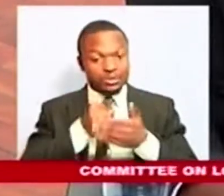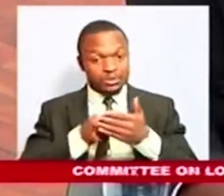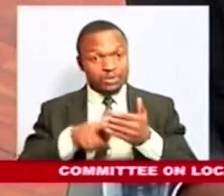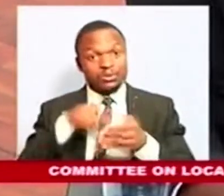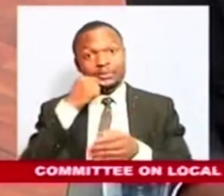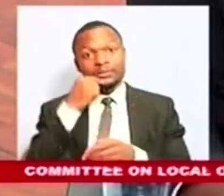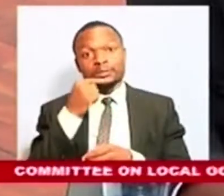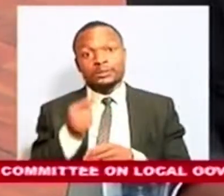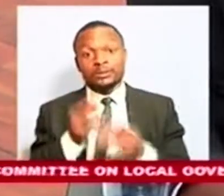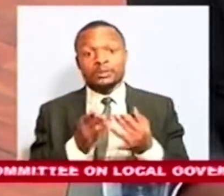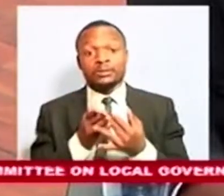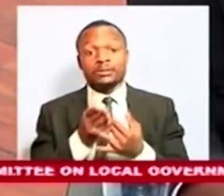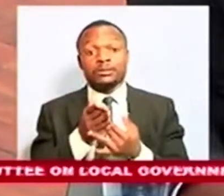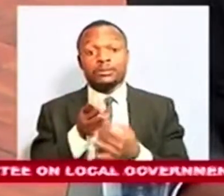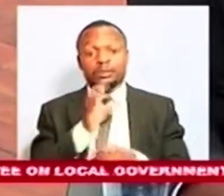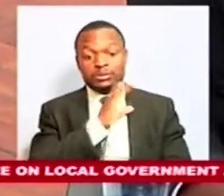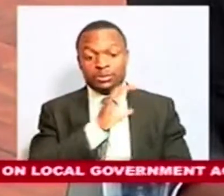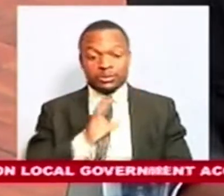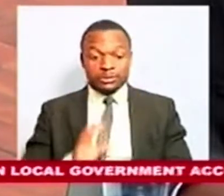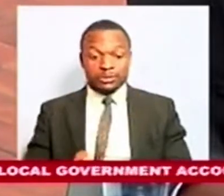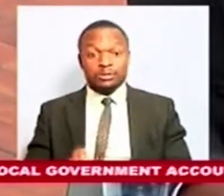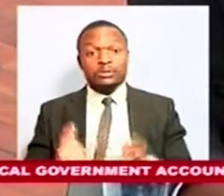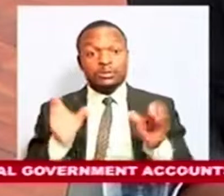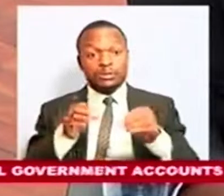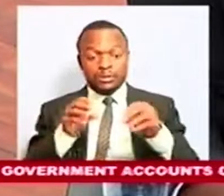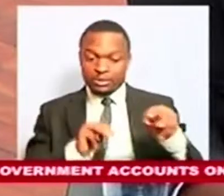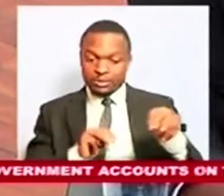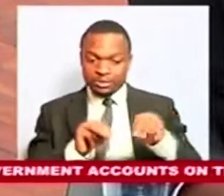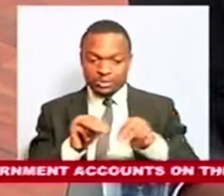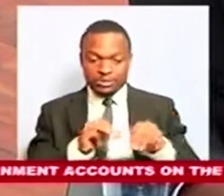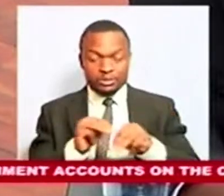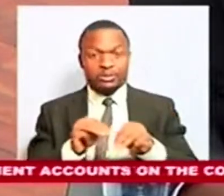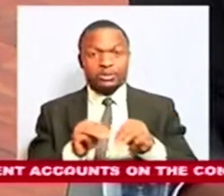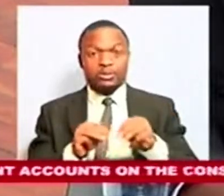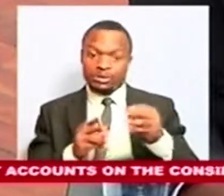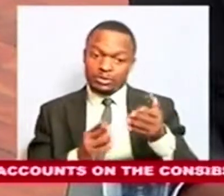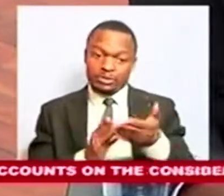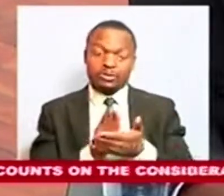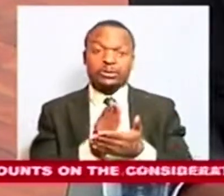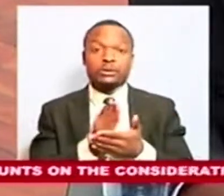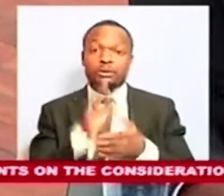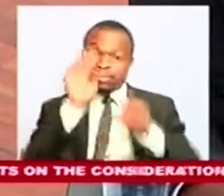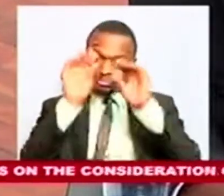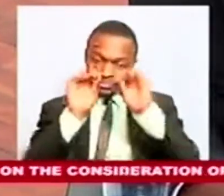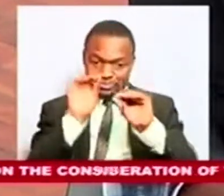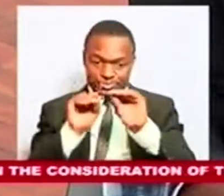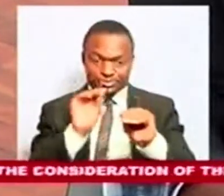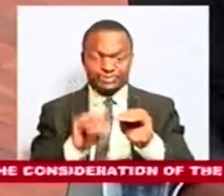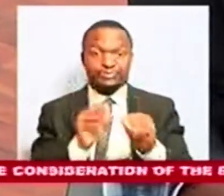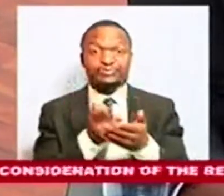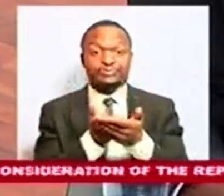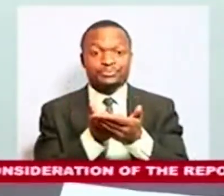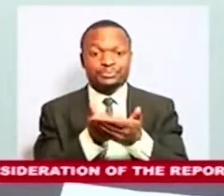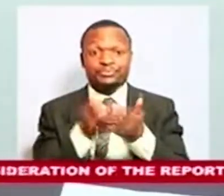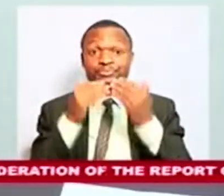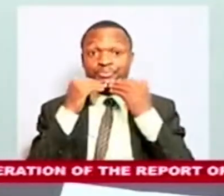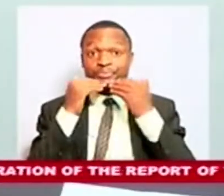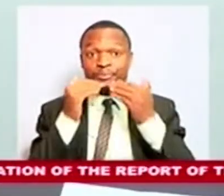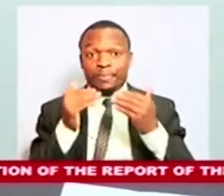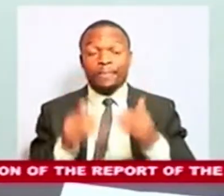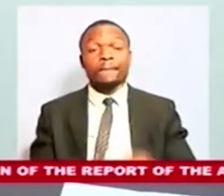say is through the contractor, council managed to correct the defects. I submit. Okay, thank you so